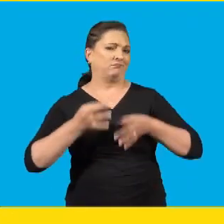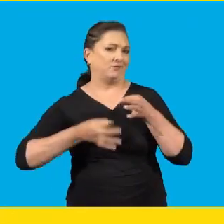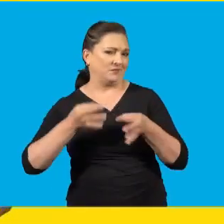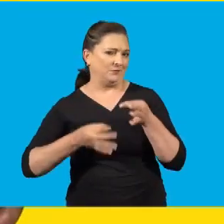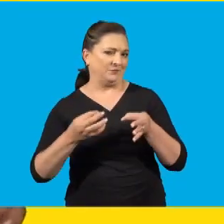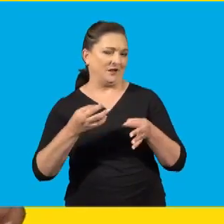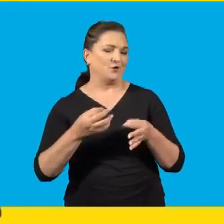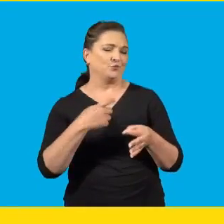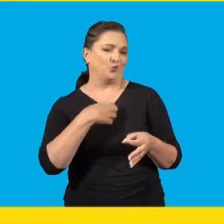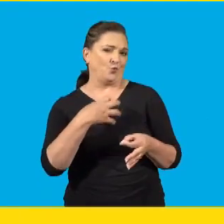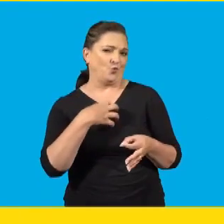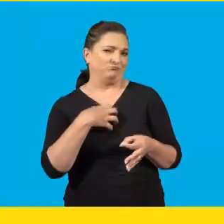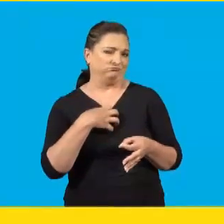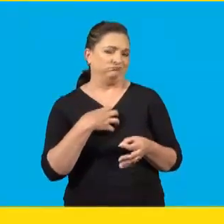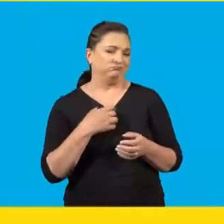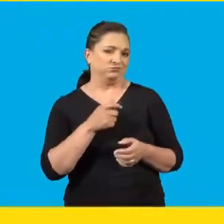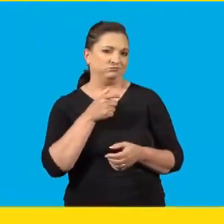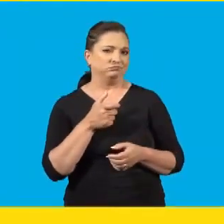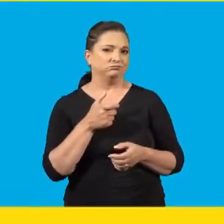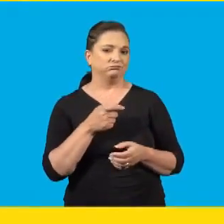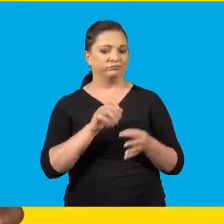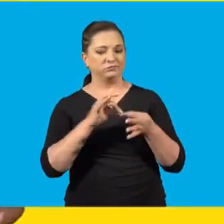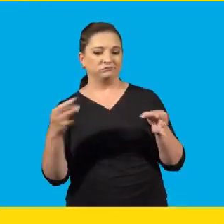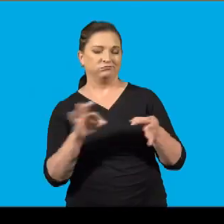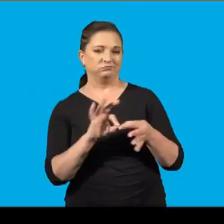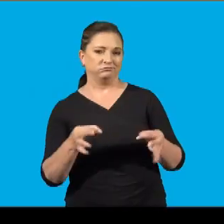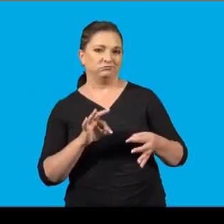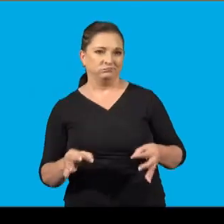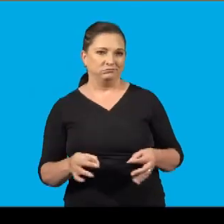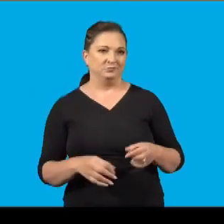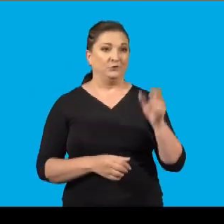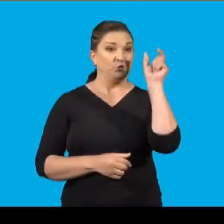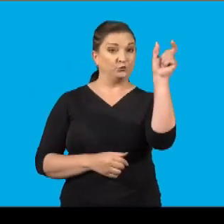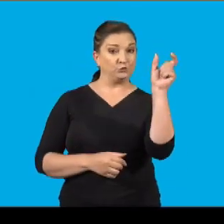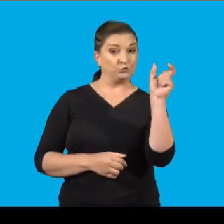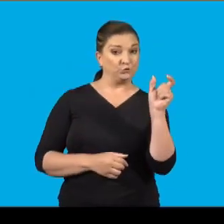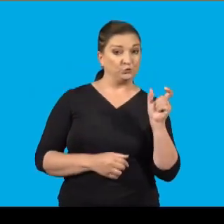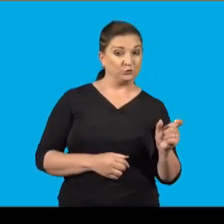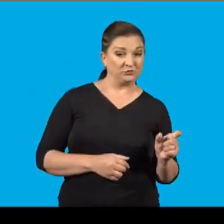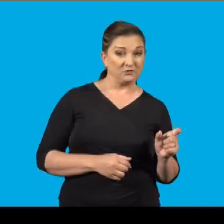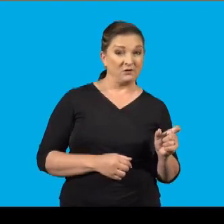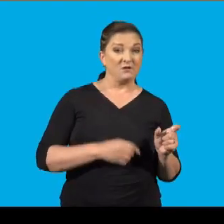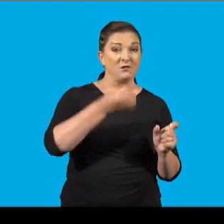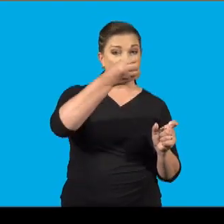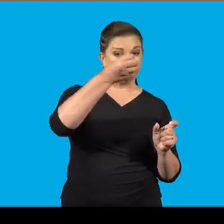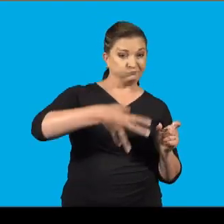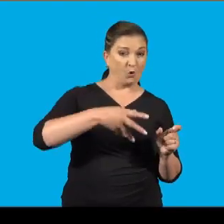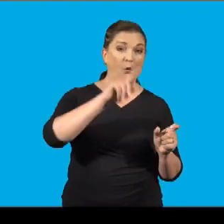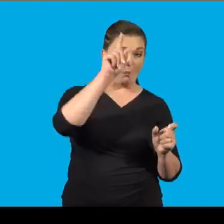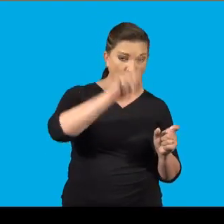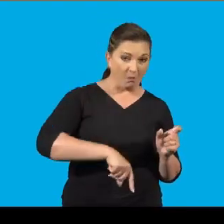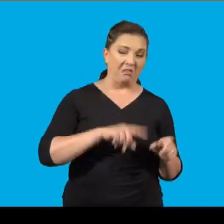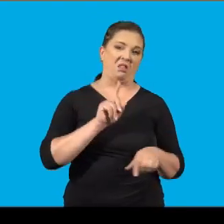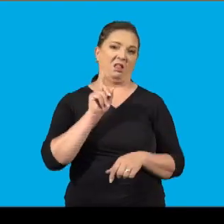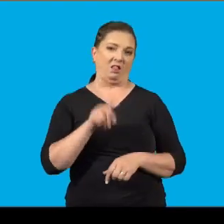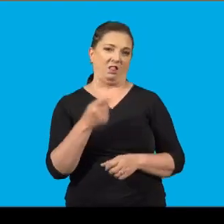your own words. So those concepts range from negotiations, reconciliation, amnesty, Truth and Reconciliation